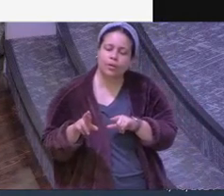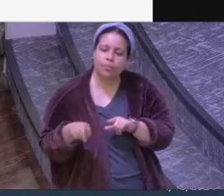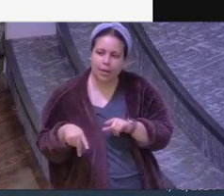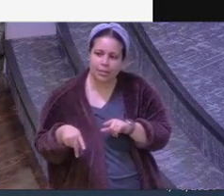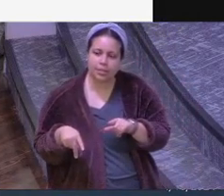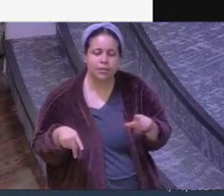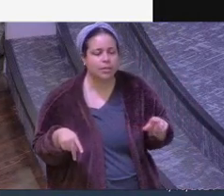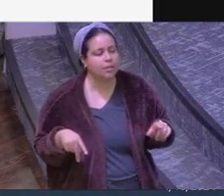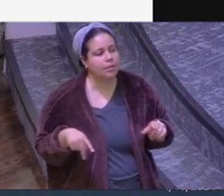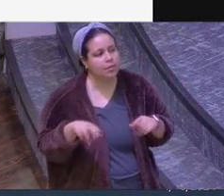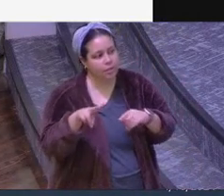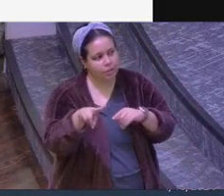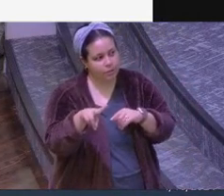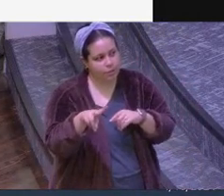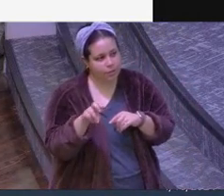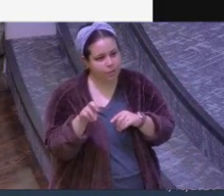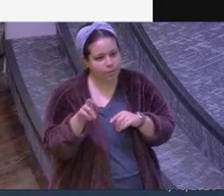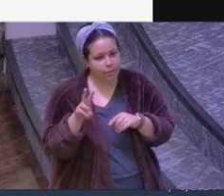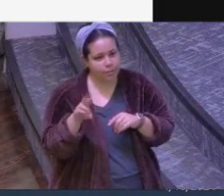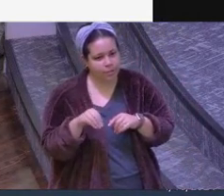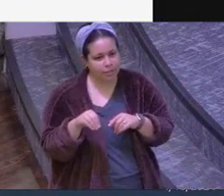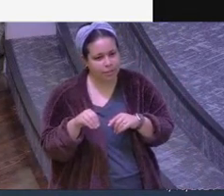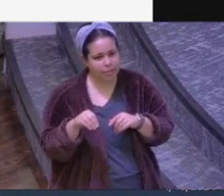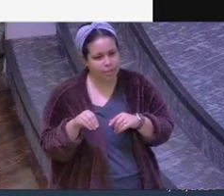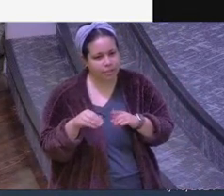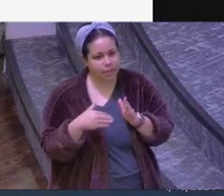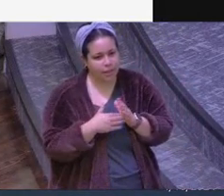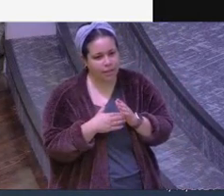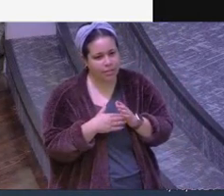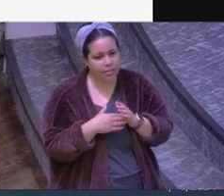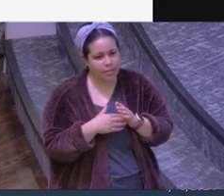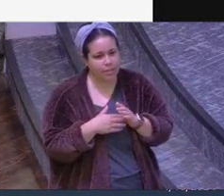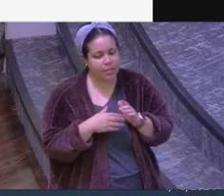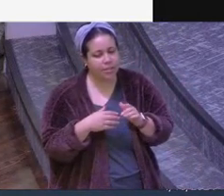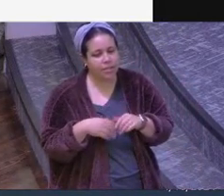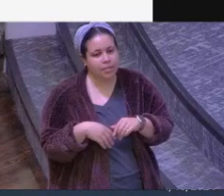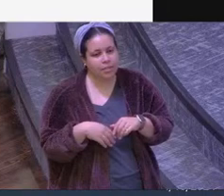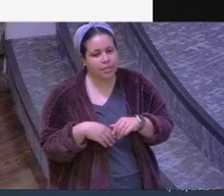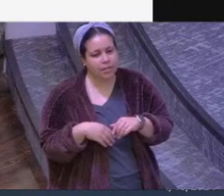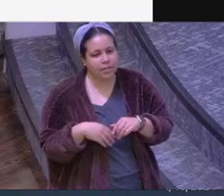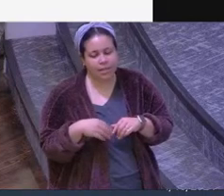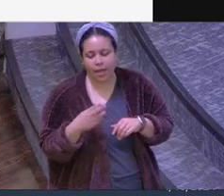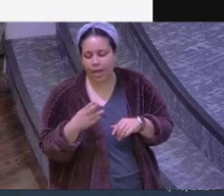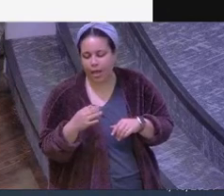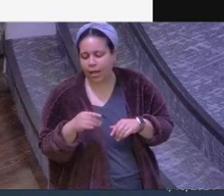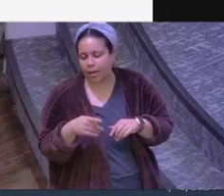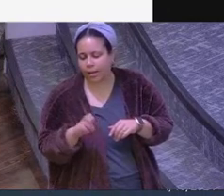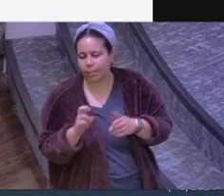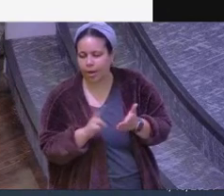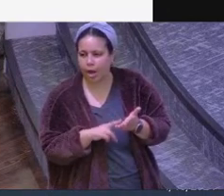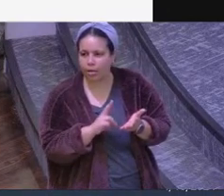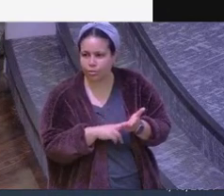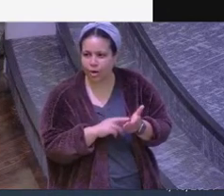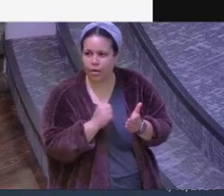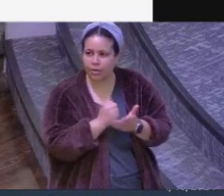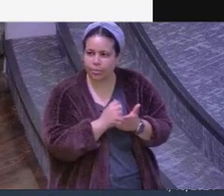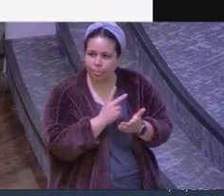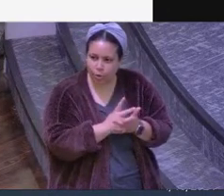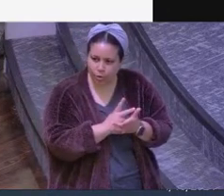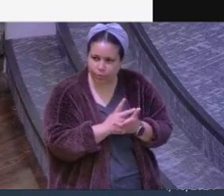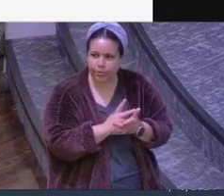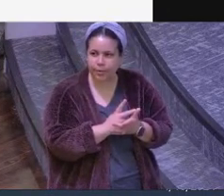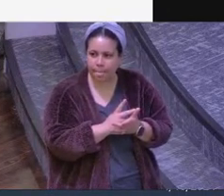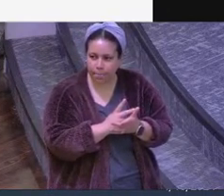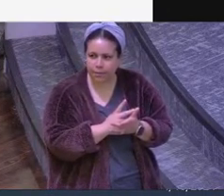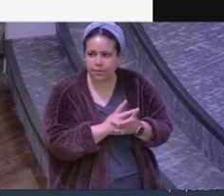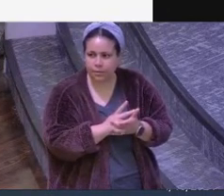have a little over $260,000 in the budget for restorative practices. Some of that is the HIPE contract y'all approved a few months ago. Some of it is also